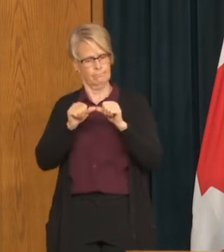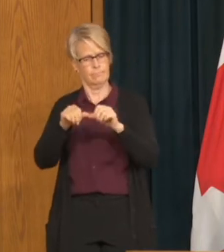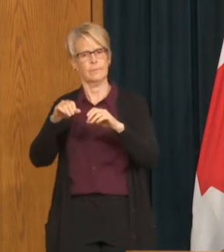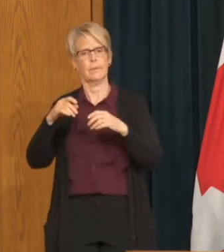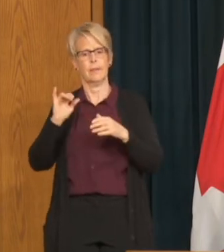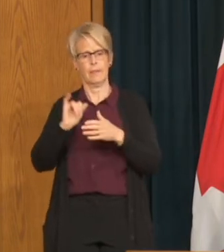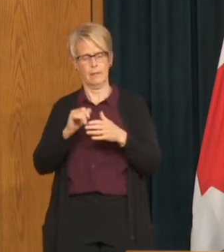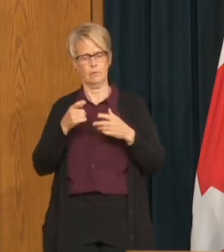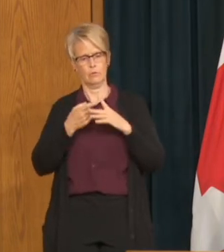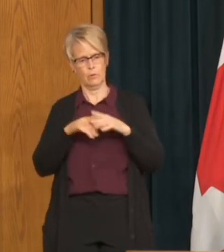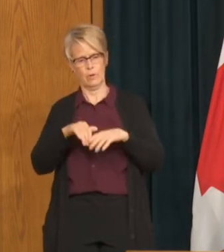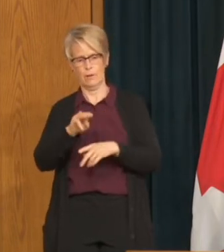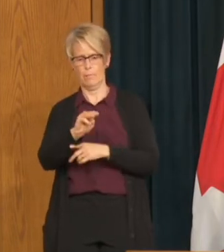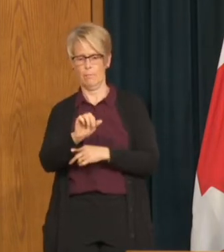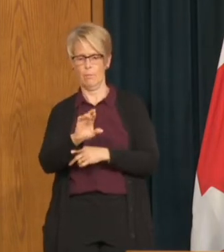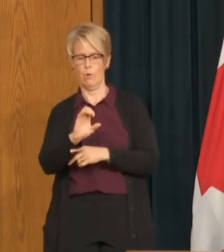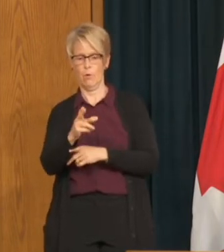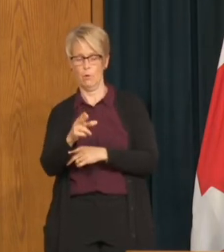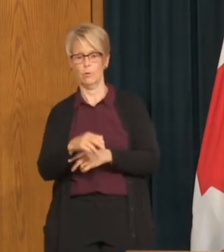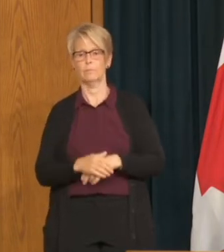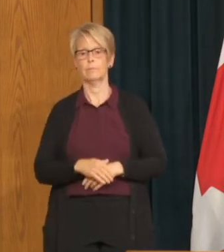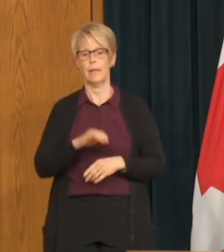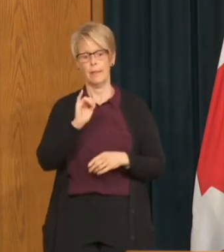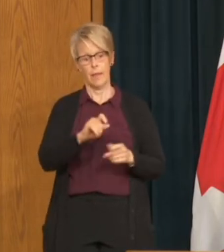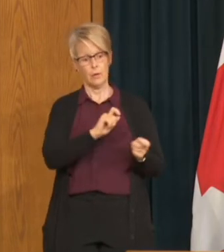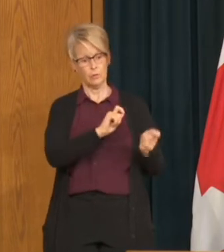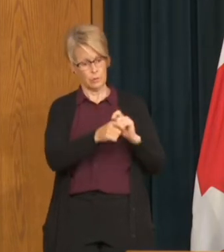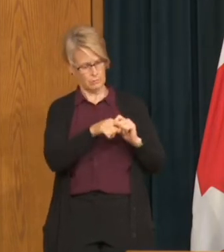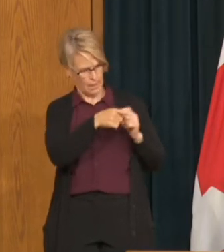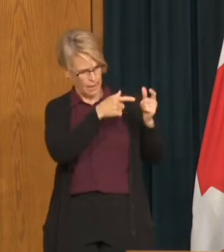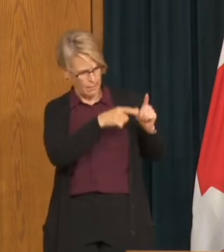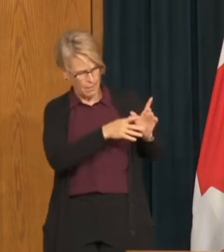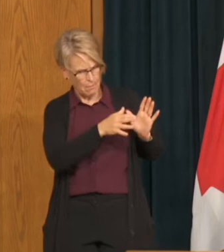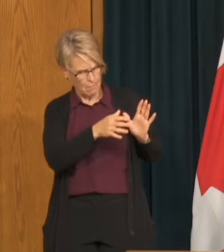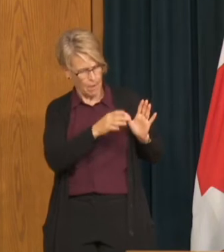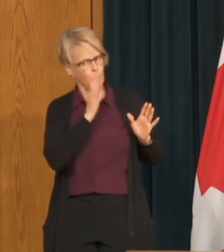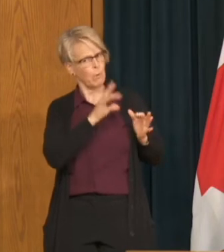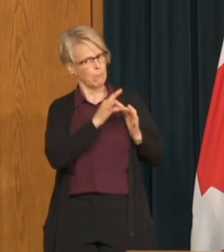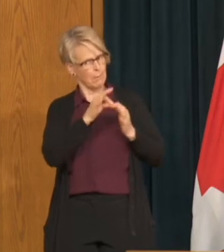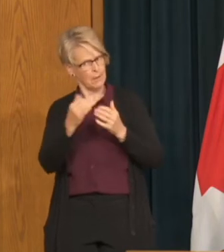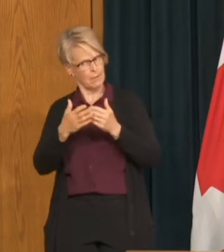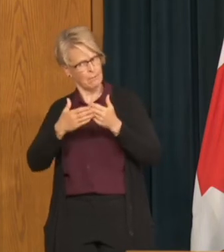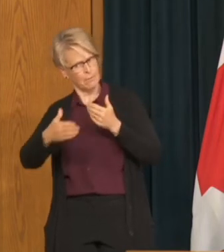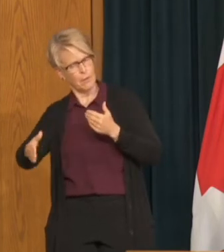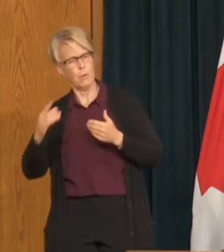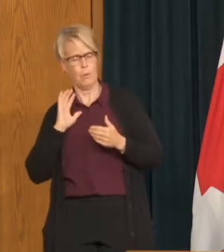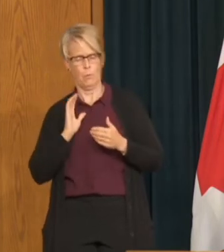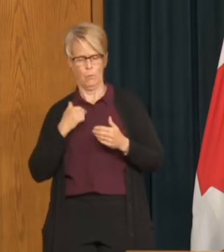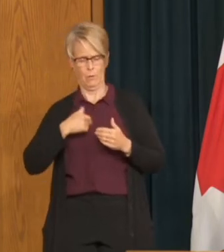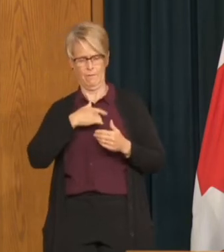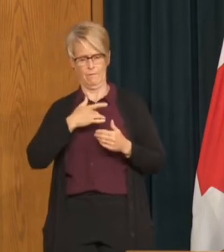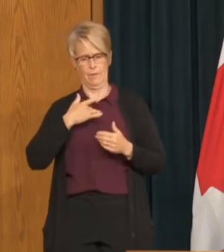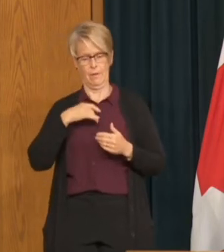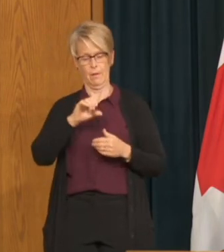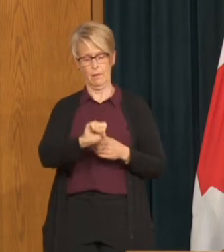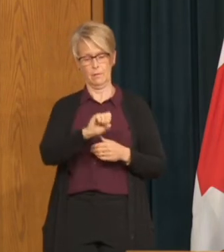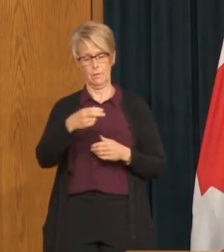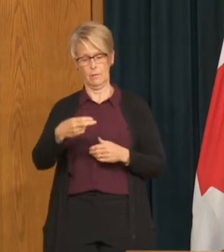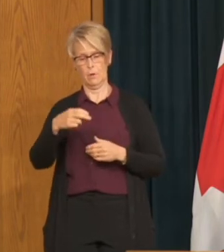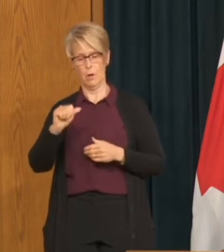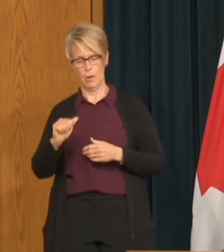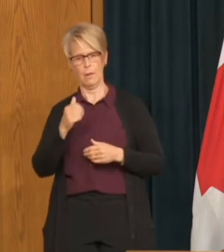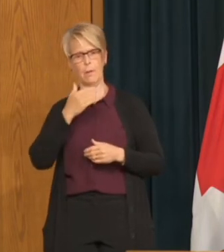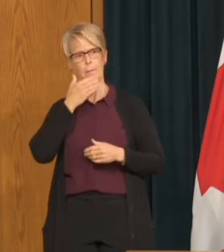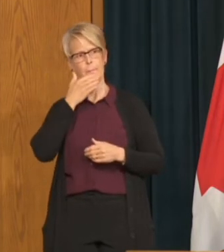March. These changes are also going to help in the longer term. We believe that we are in a much better position as a Saskatchewan Health Authority and a system to